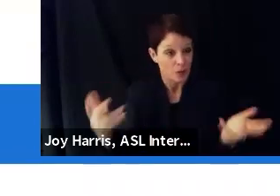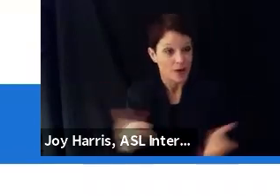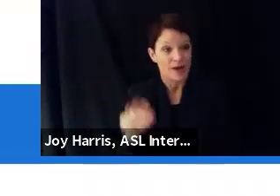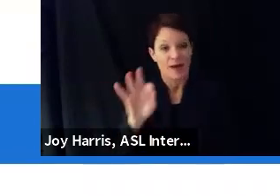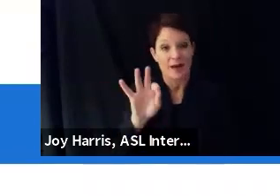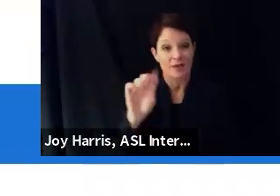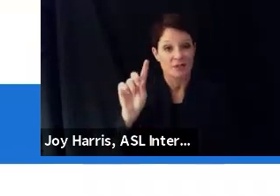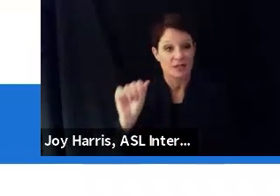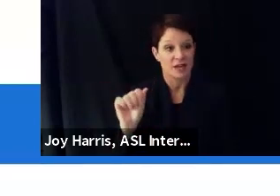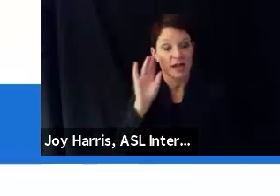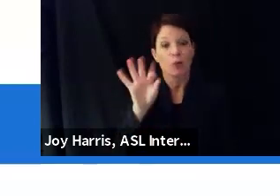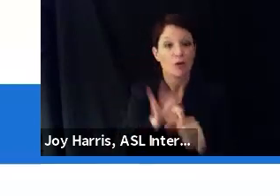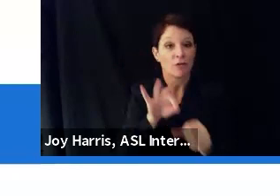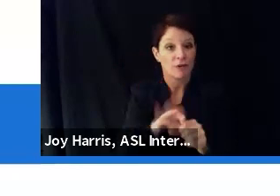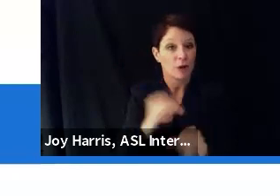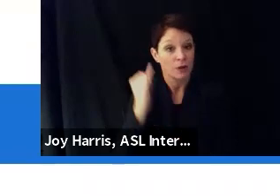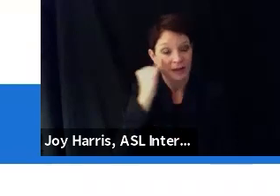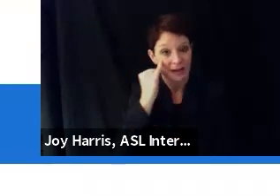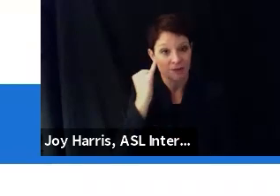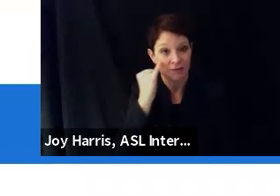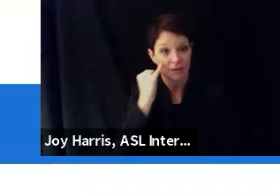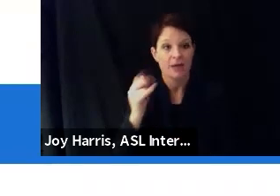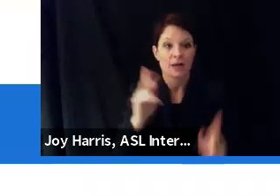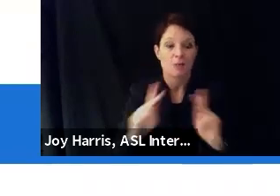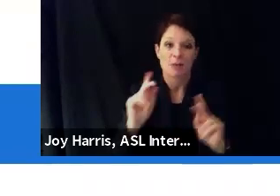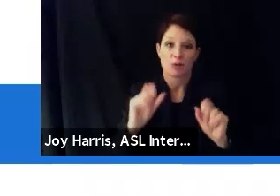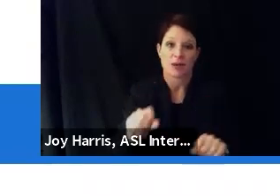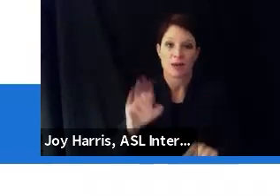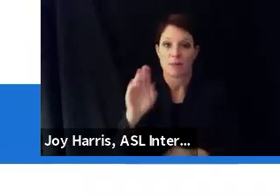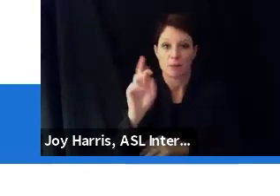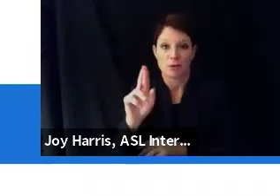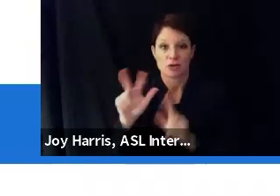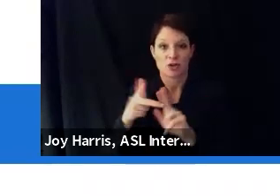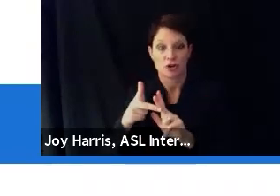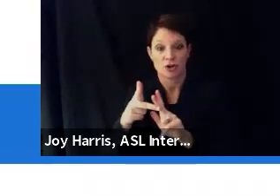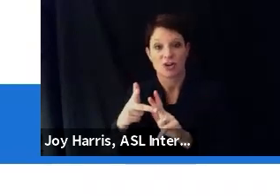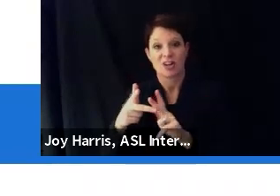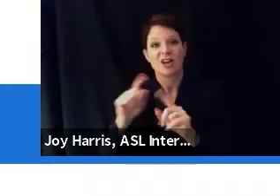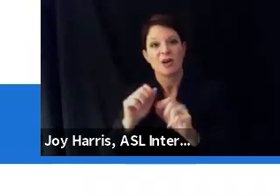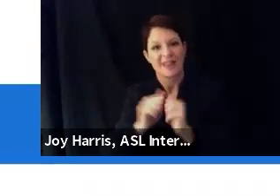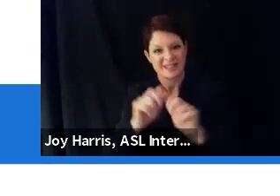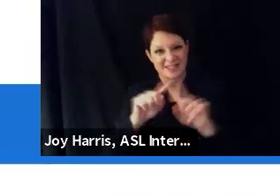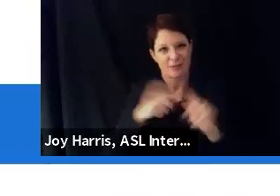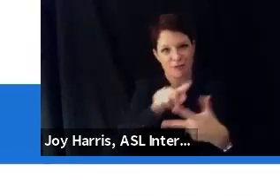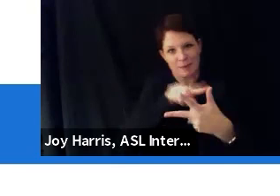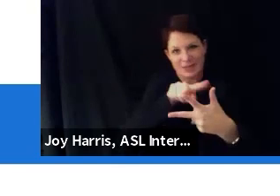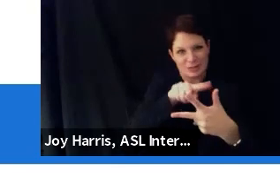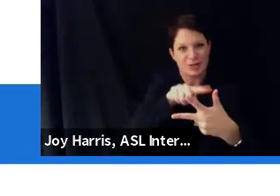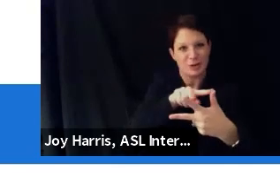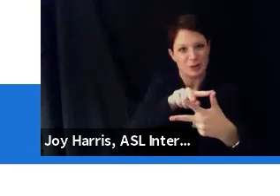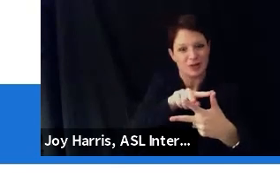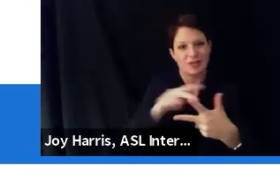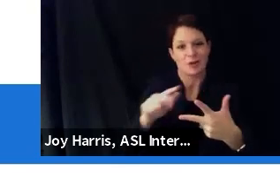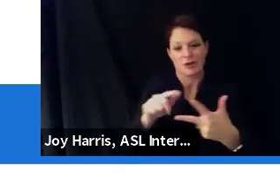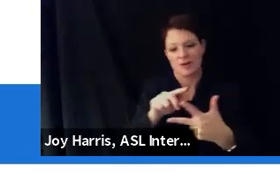FDA will vote on whether to allow people to get a booster with a different vaccine than the primary